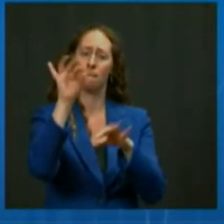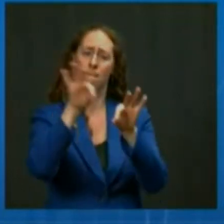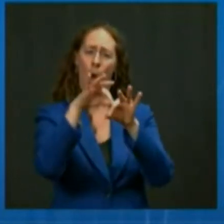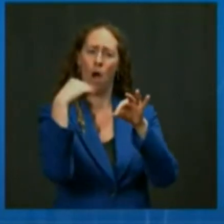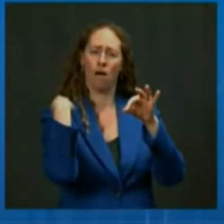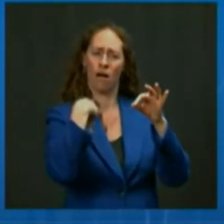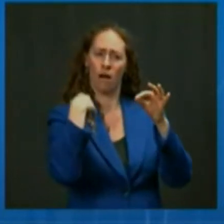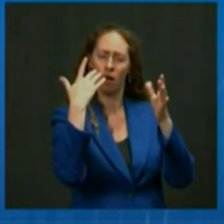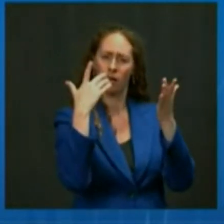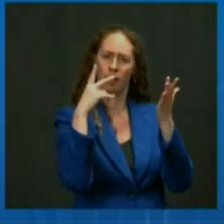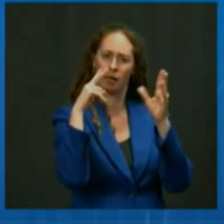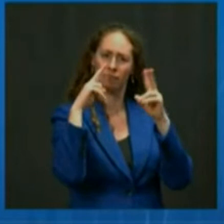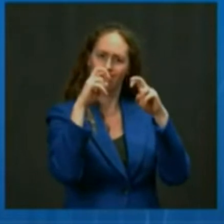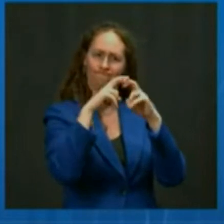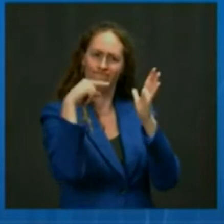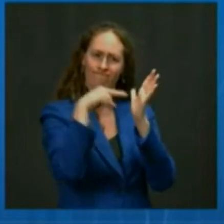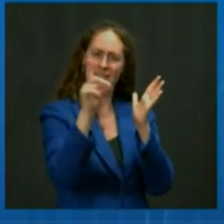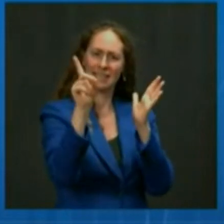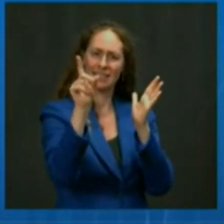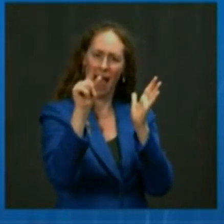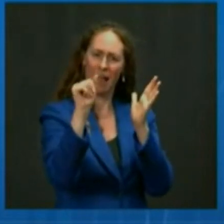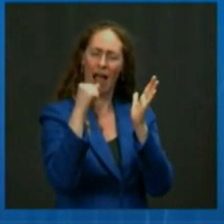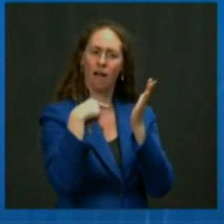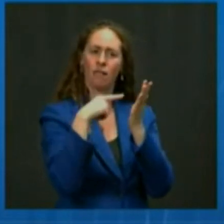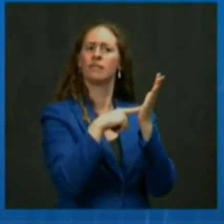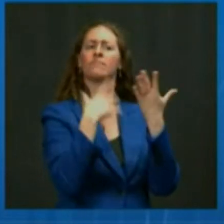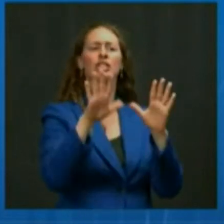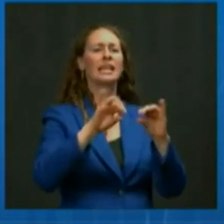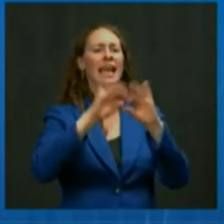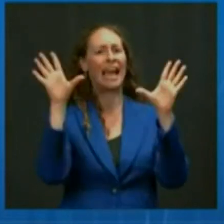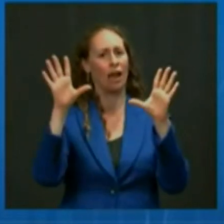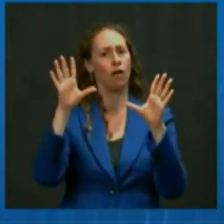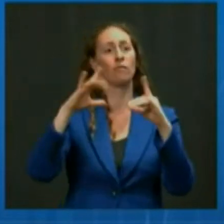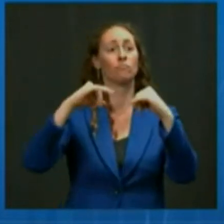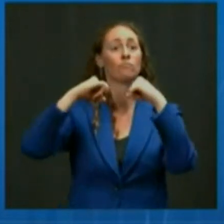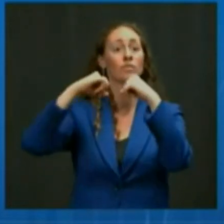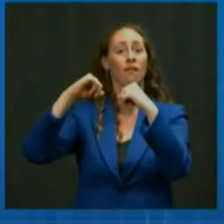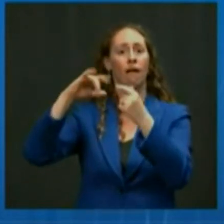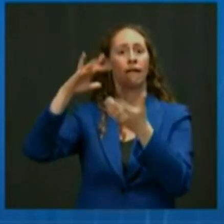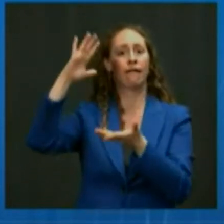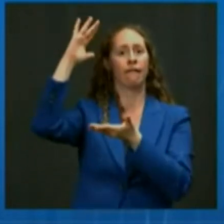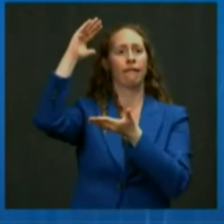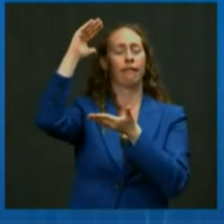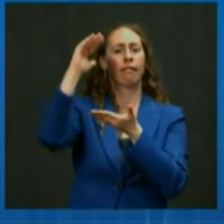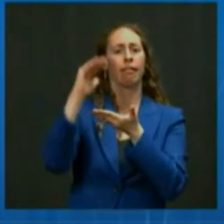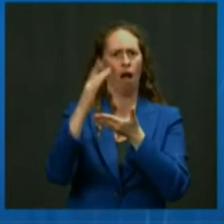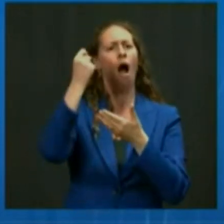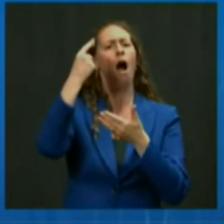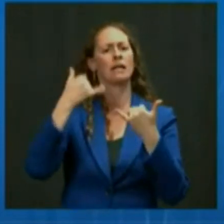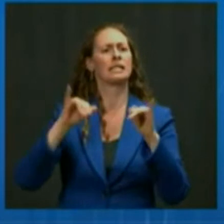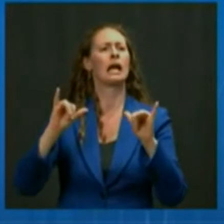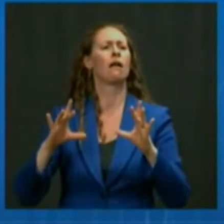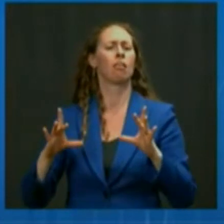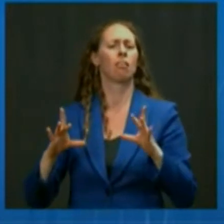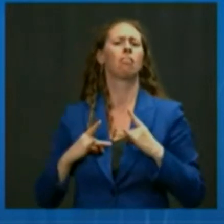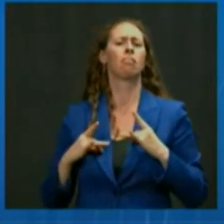reduction in protection against mild to moderate disease across age groups. And that was an important part of why we made this